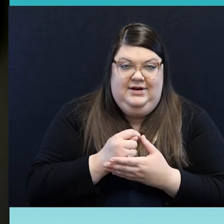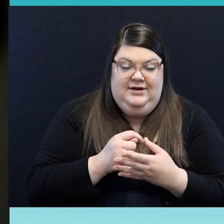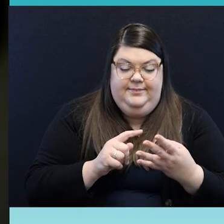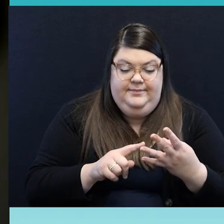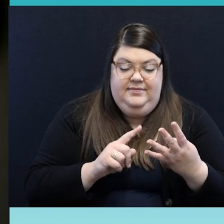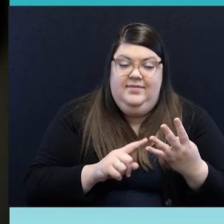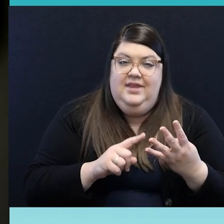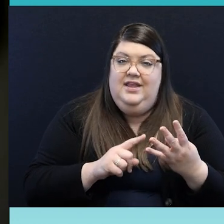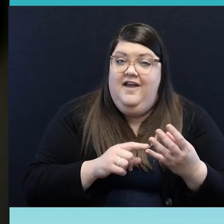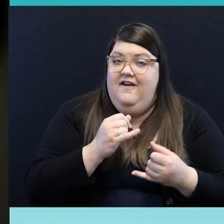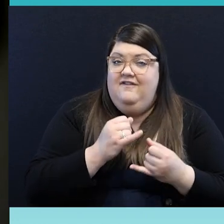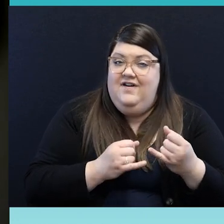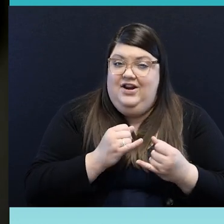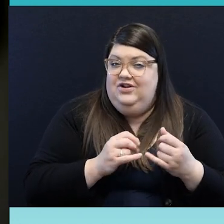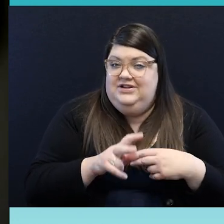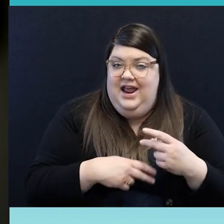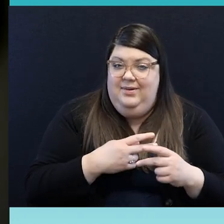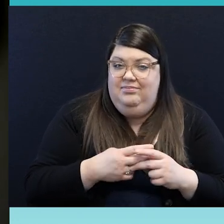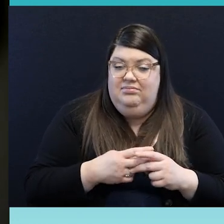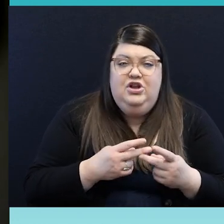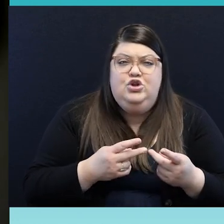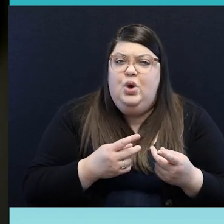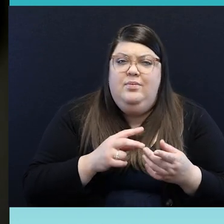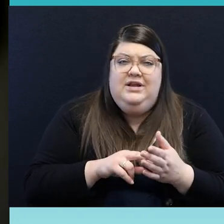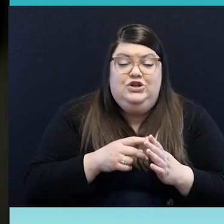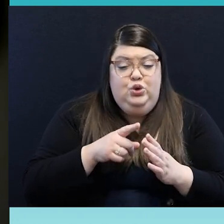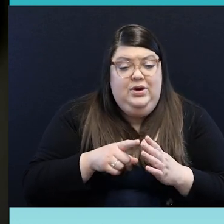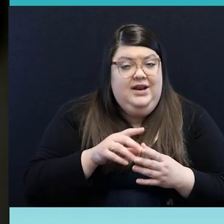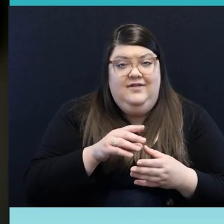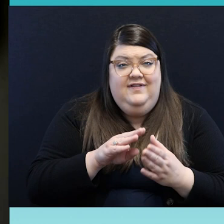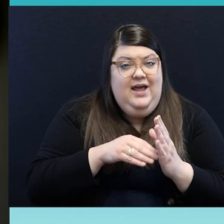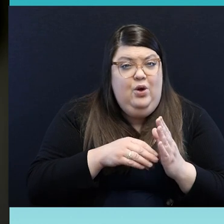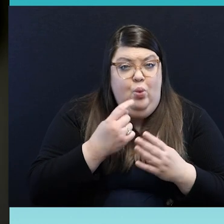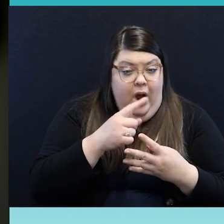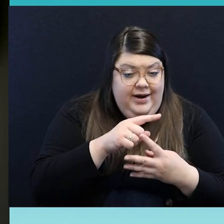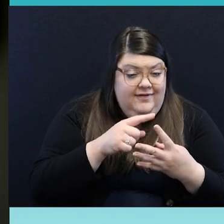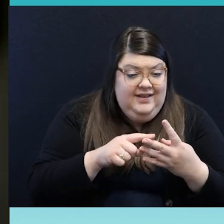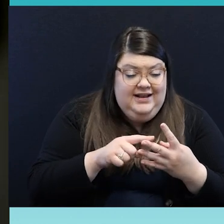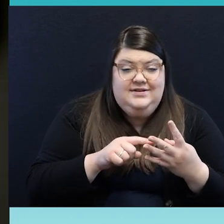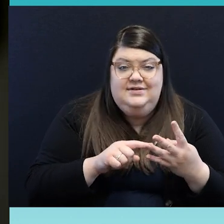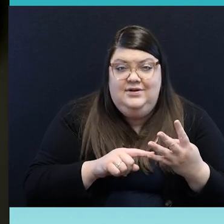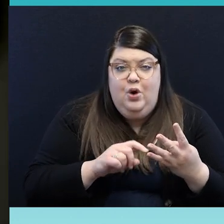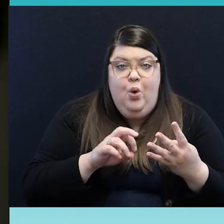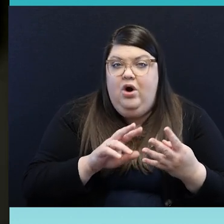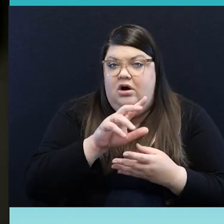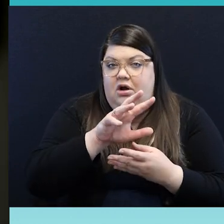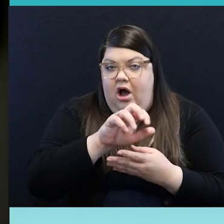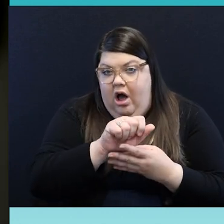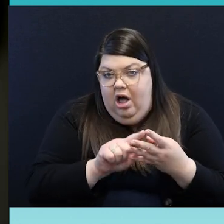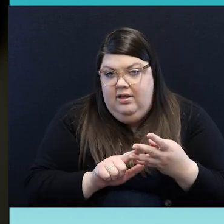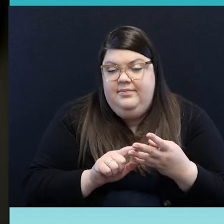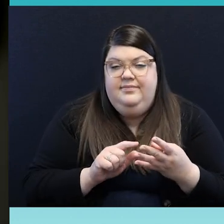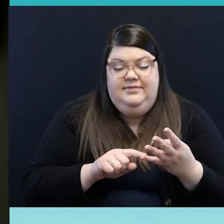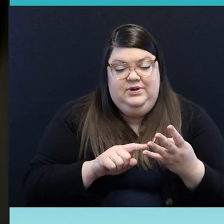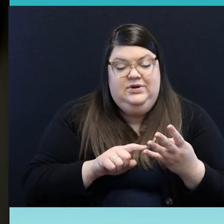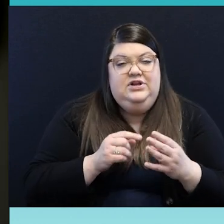type of document, and again, you can complete one or all four of these, is the what's called a